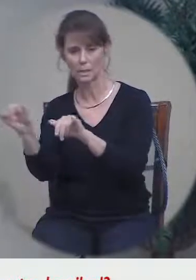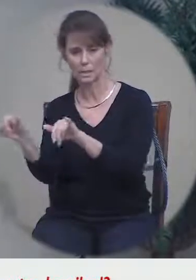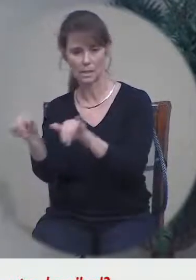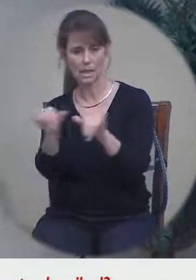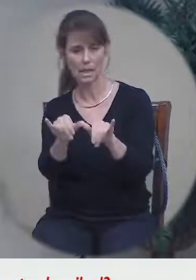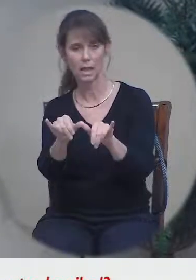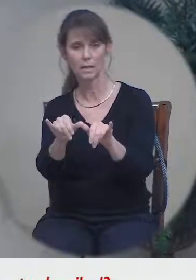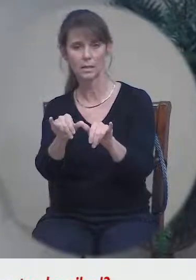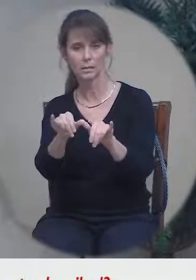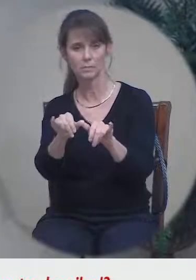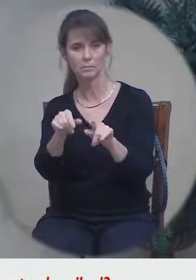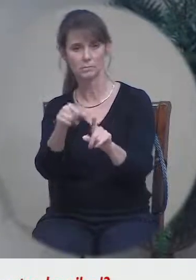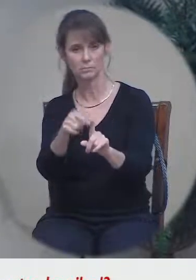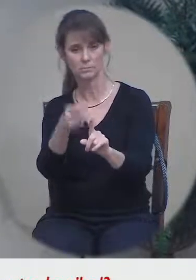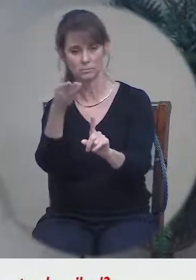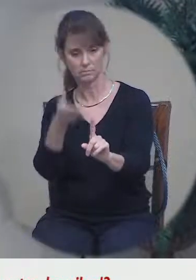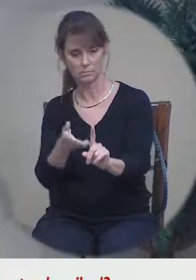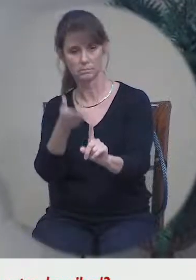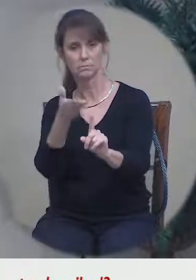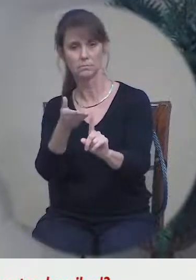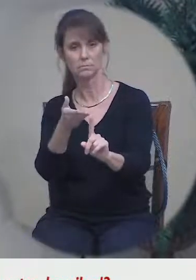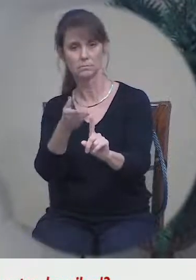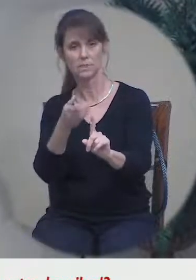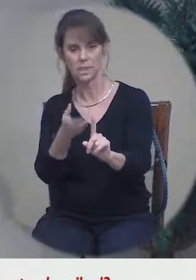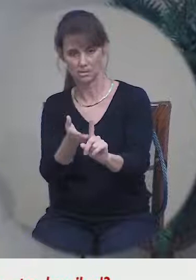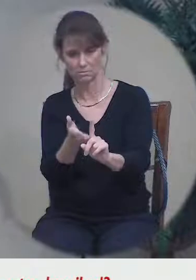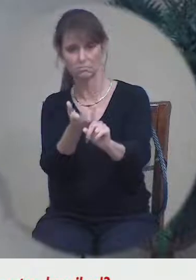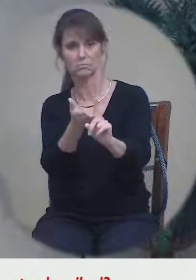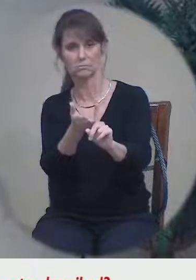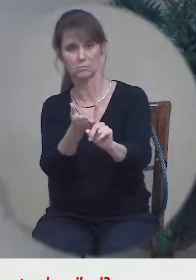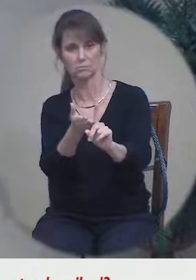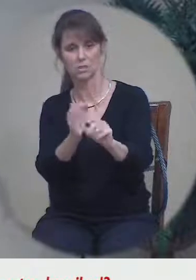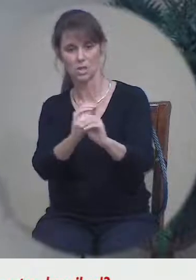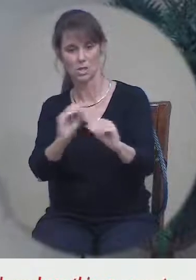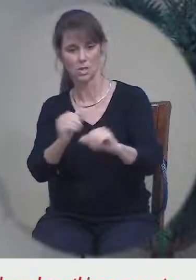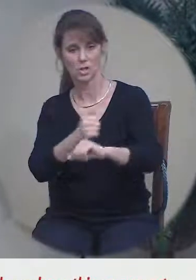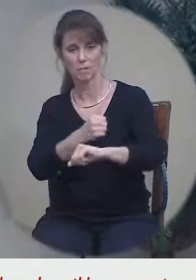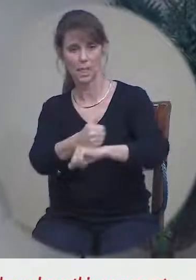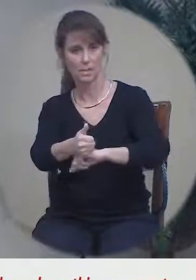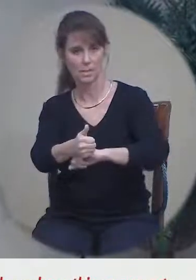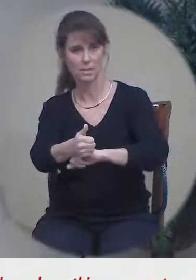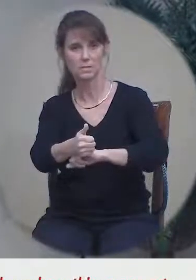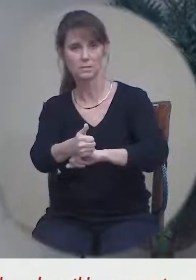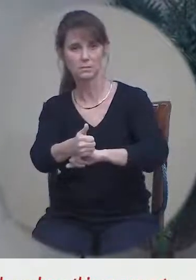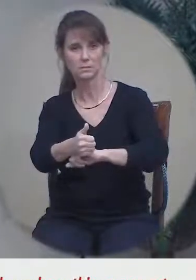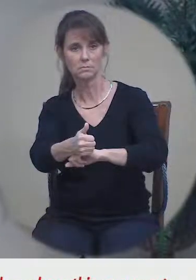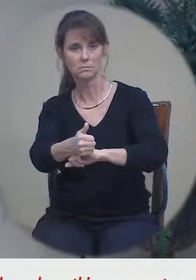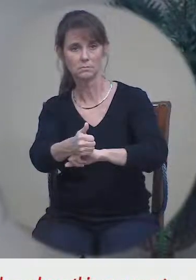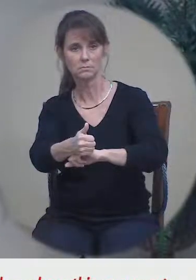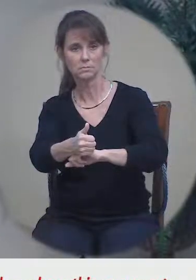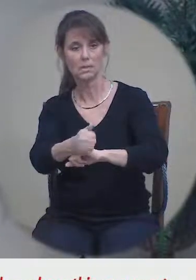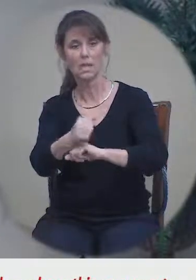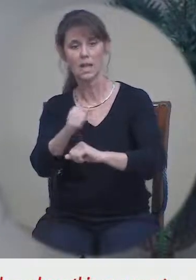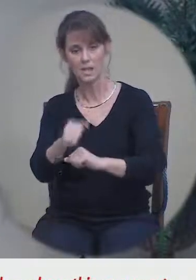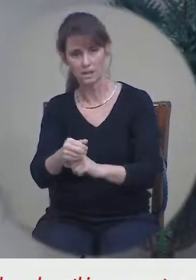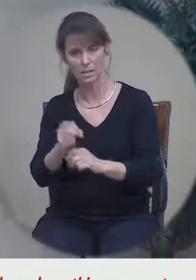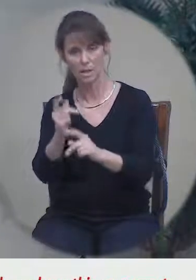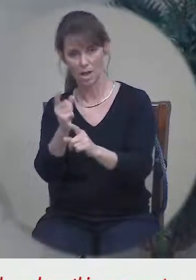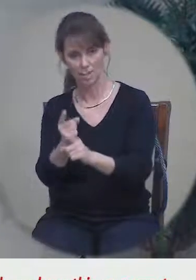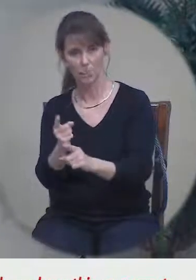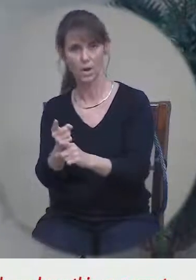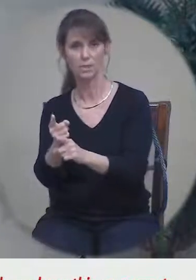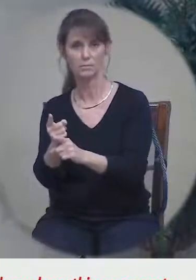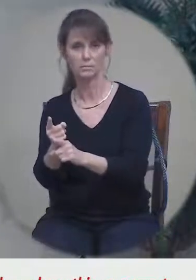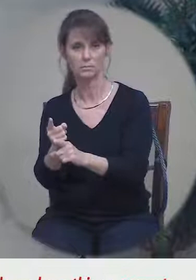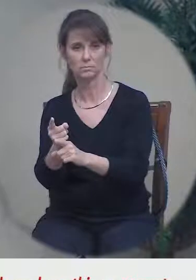man stands out from the crowd. So he was blameless and he was upright. But that maybe raises a